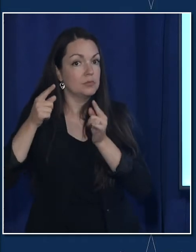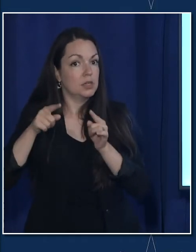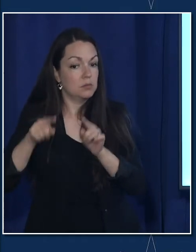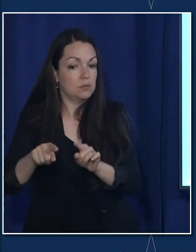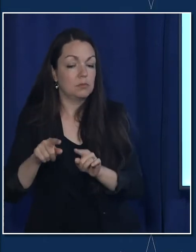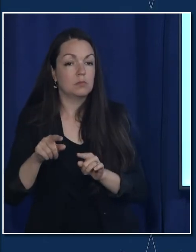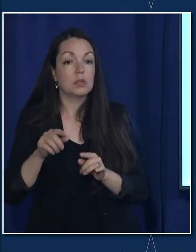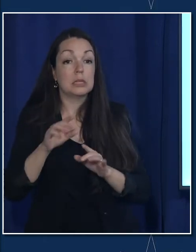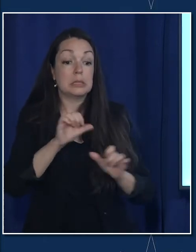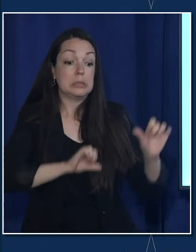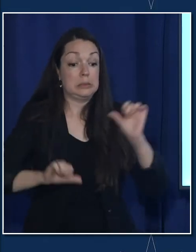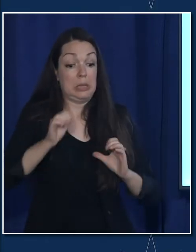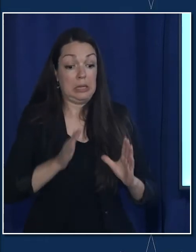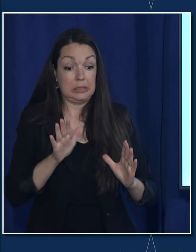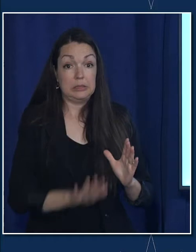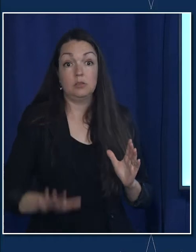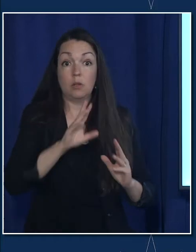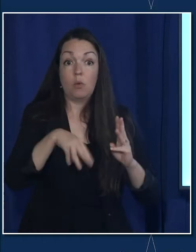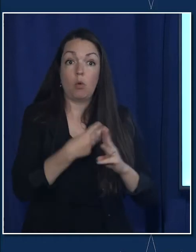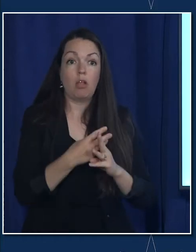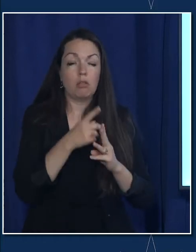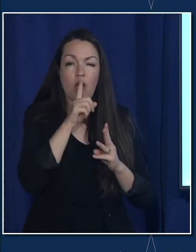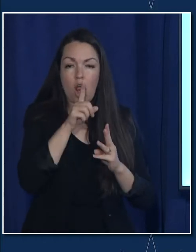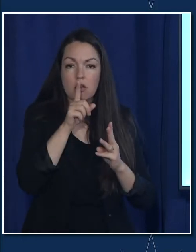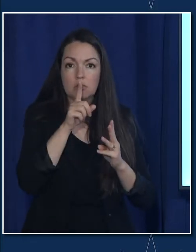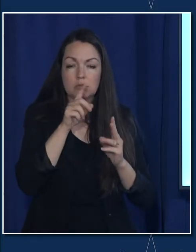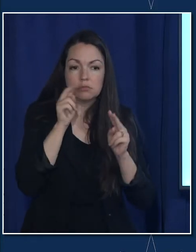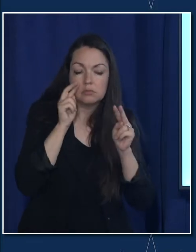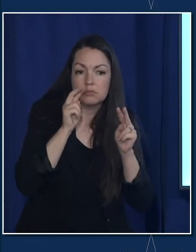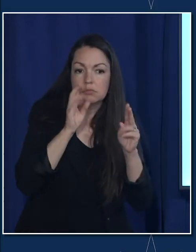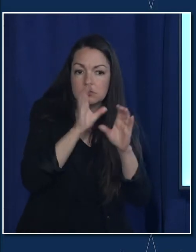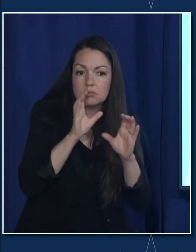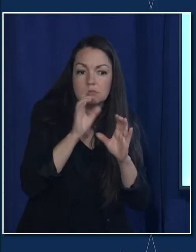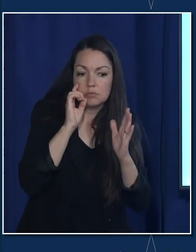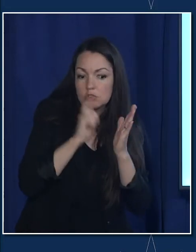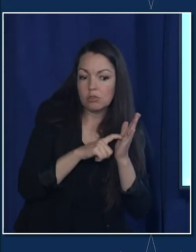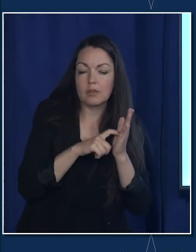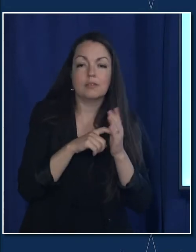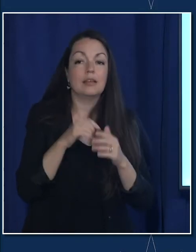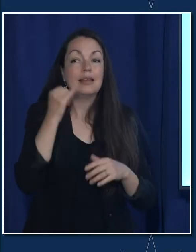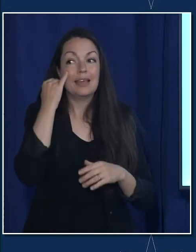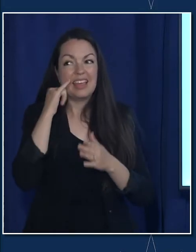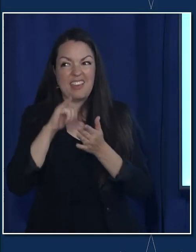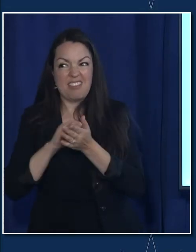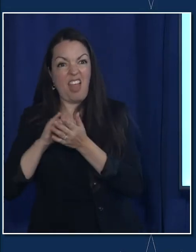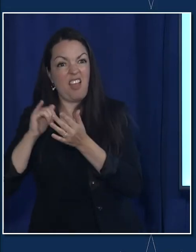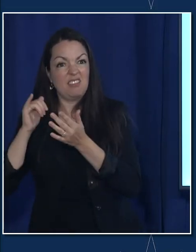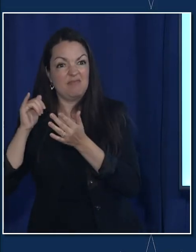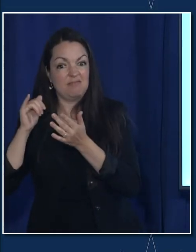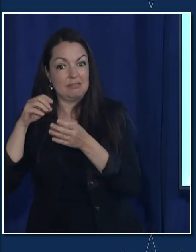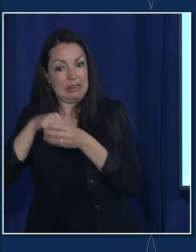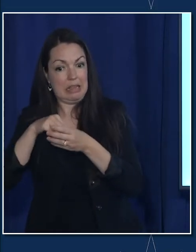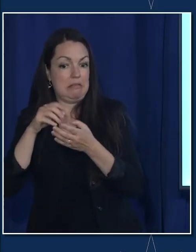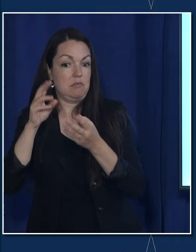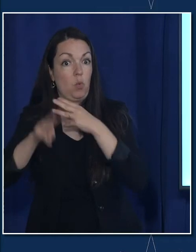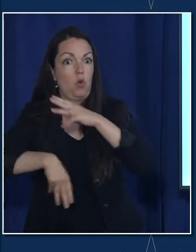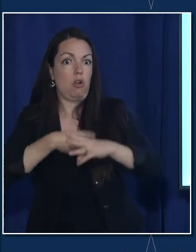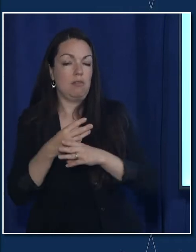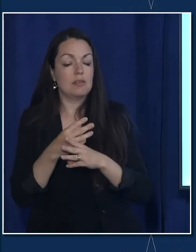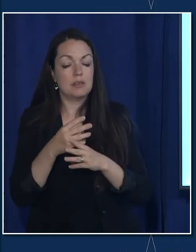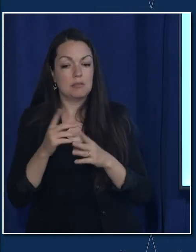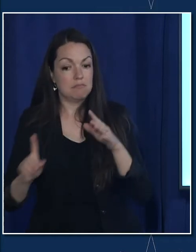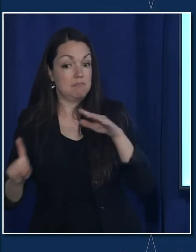the lookout for it. Every single time a virus anywhere in the world gets this genetic sequence, it gets updated into a database that's